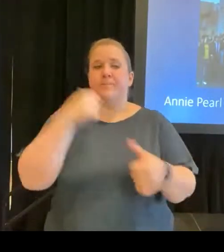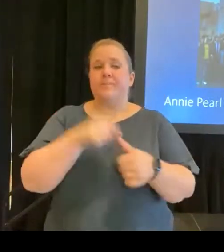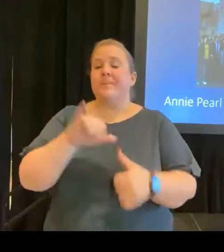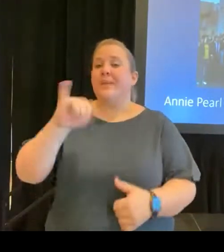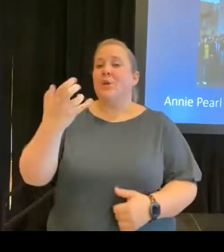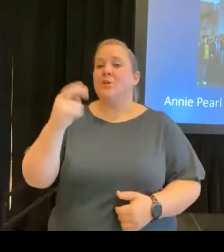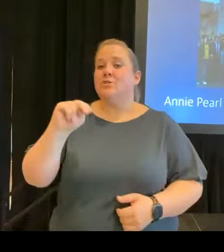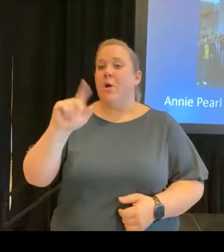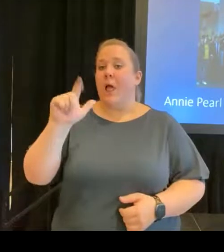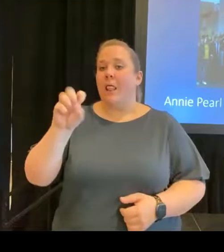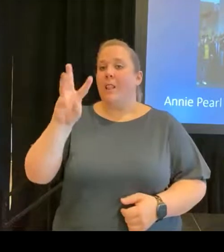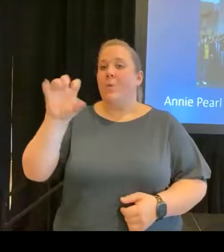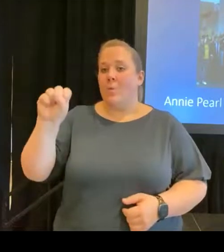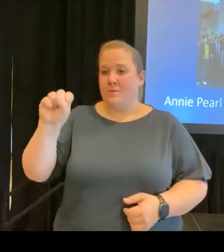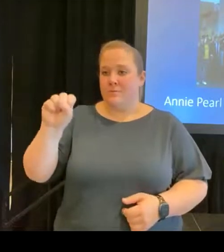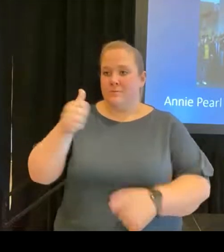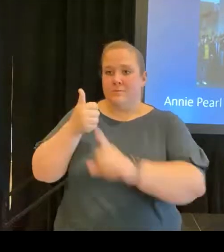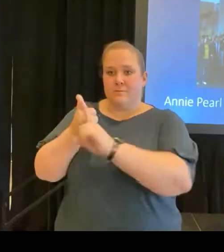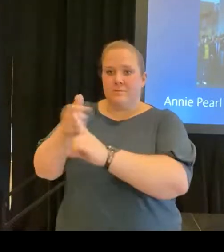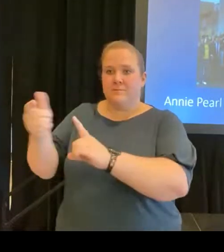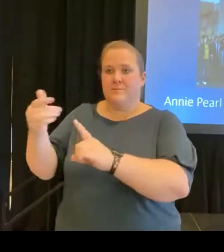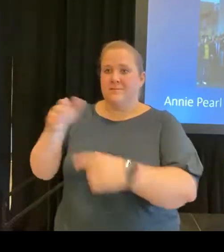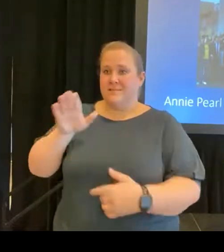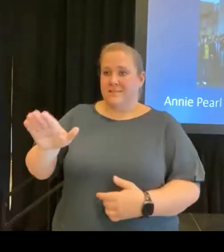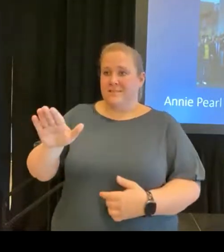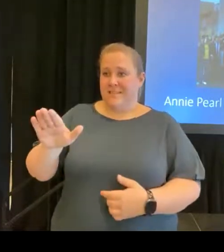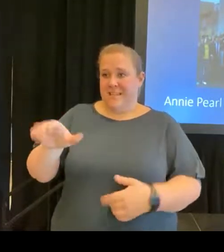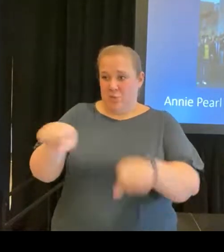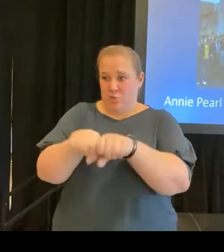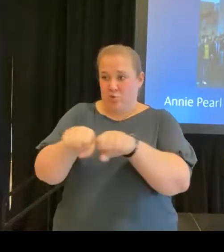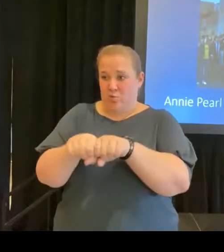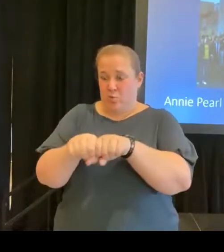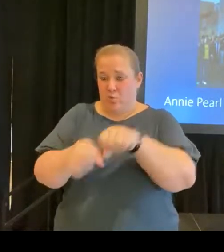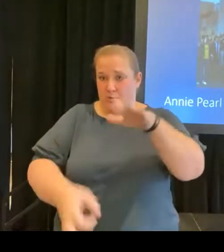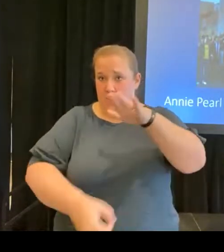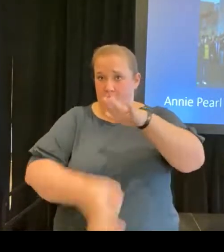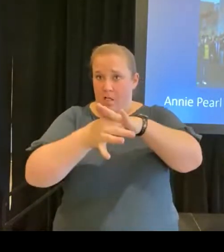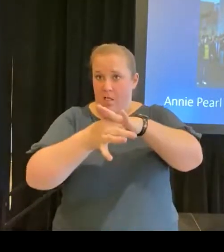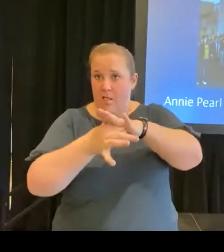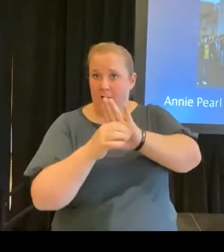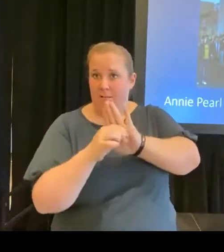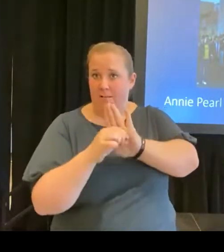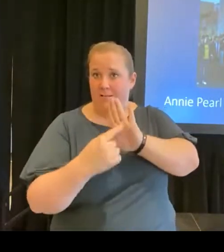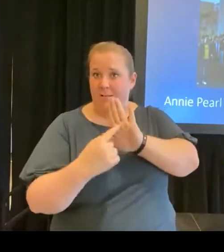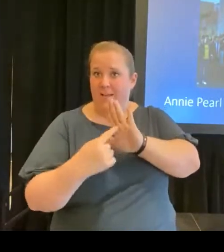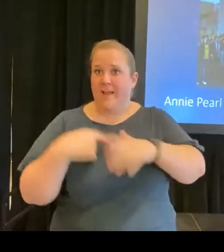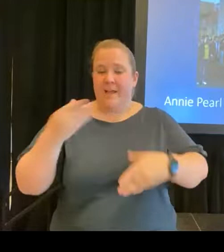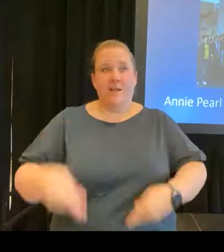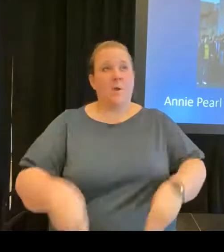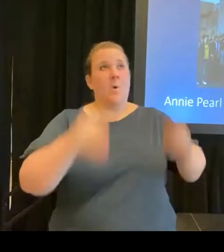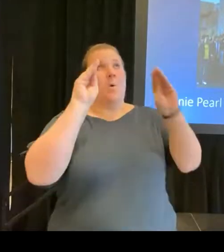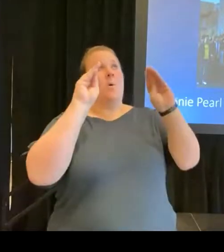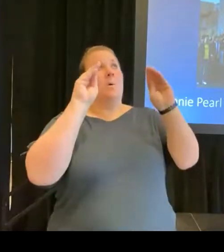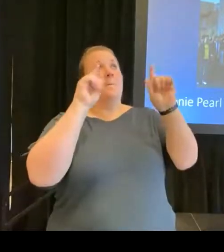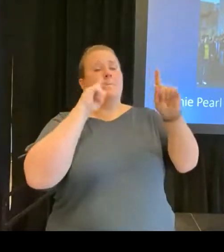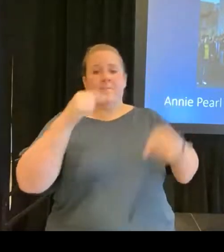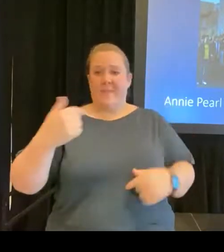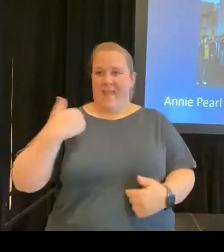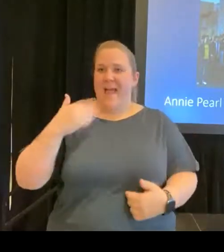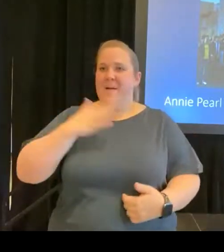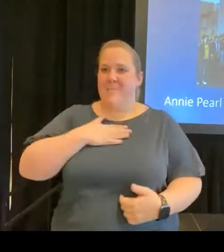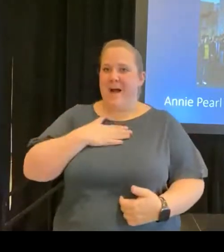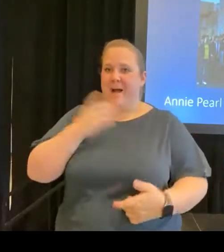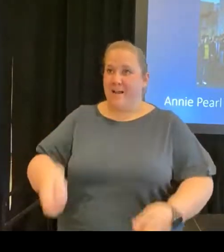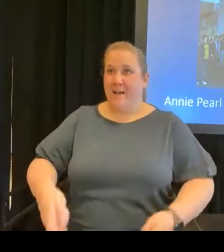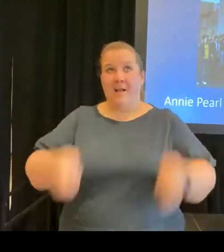John Lewis had holes in the bottom of his shoes. And he held them up like this, and I had mine,